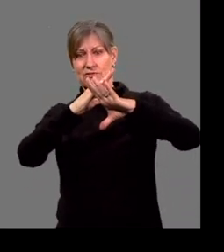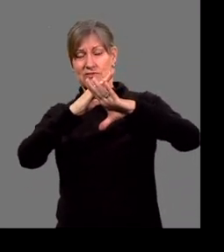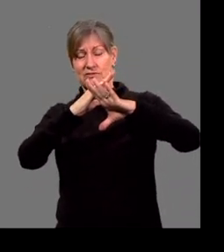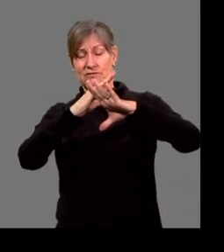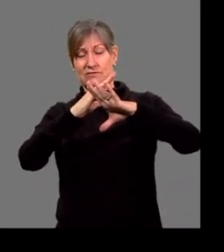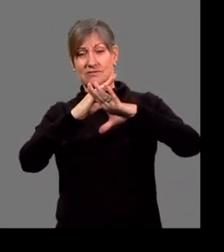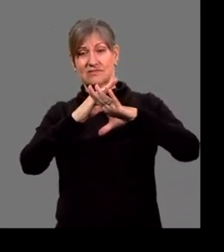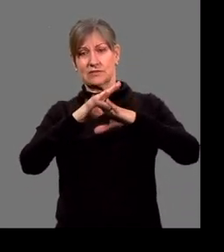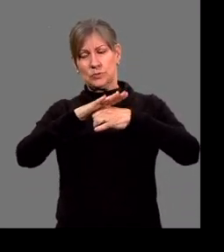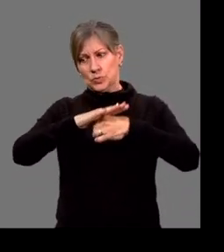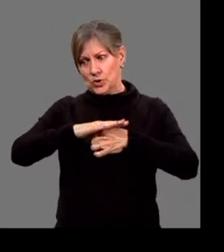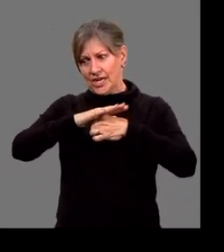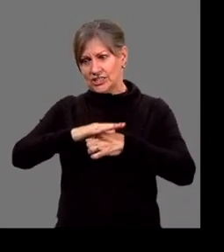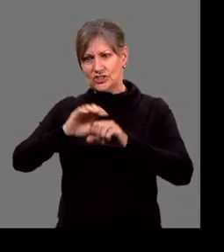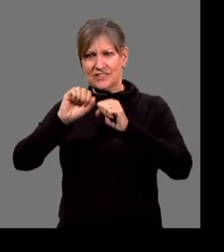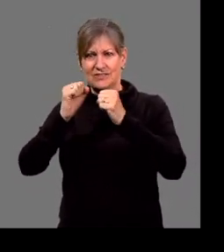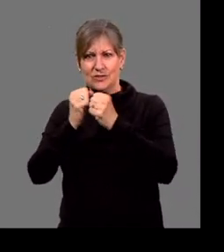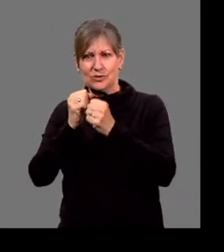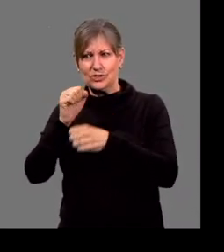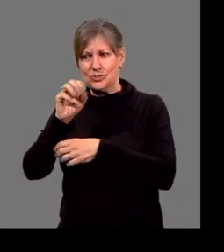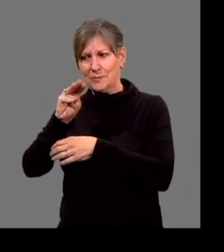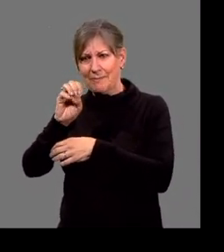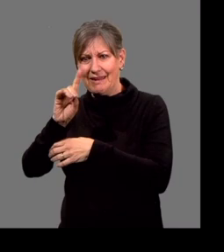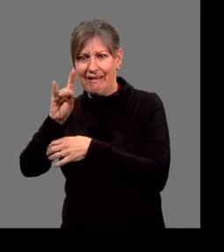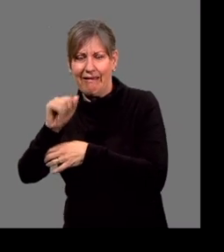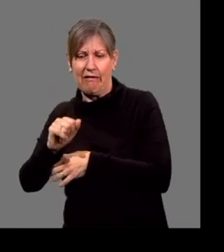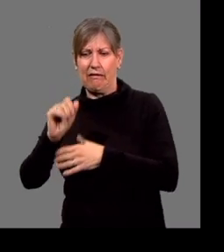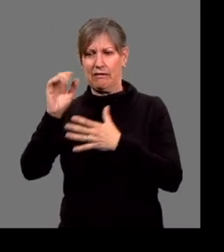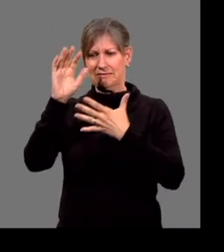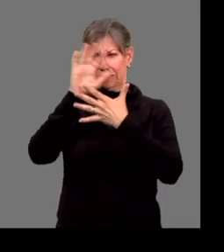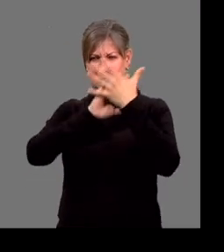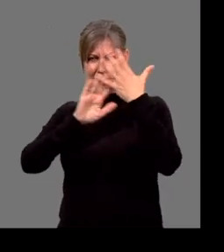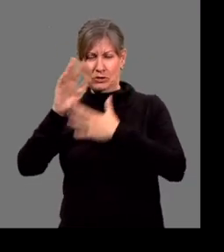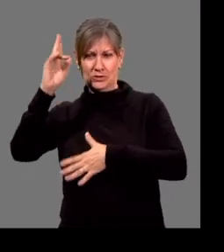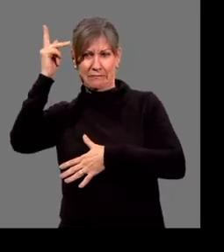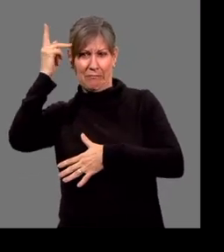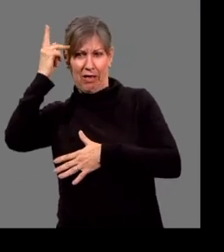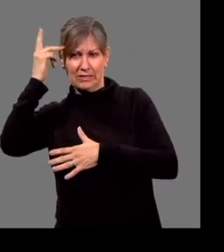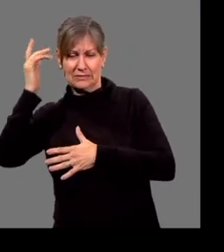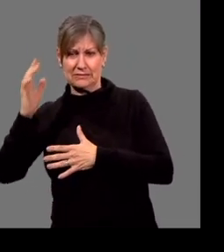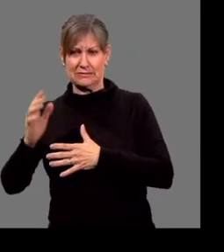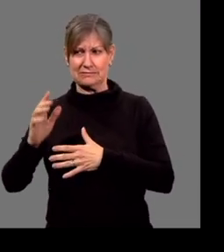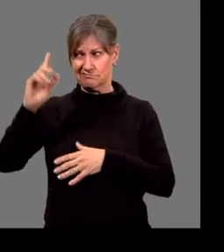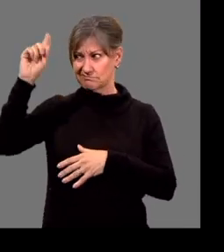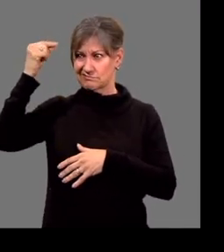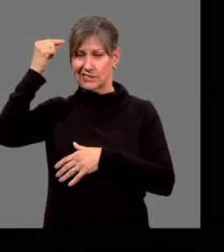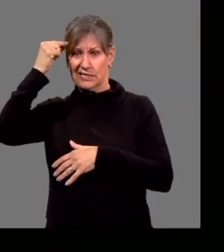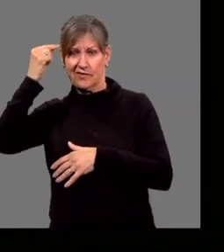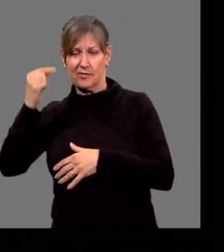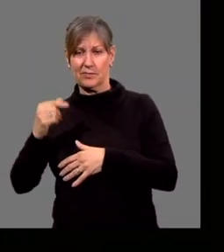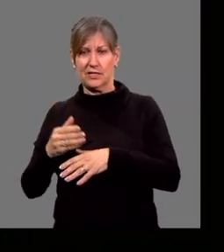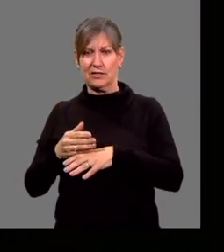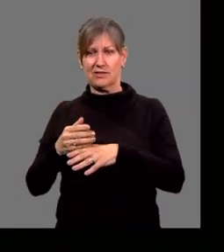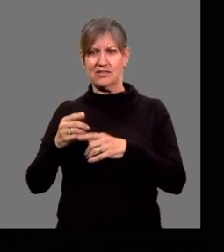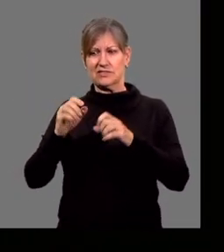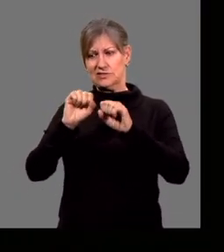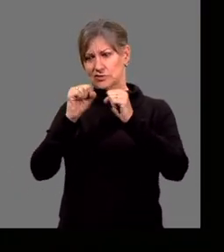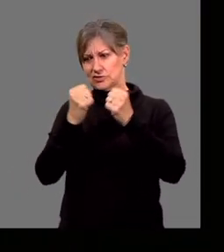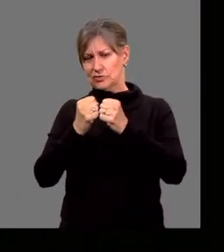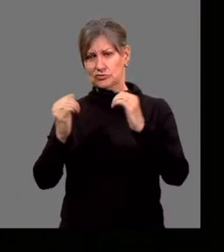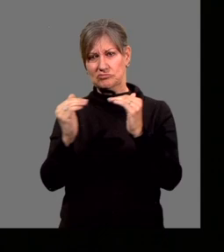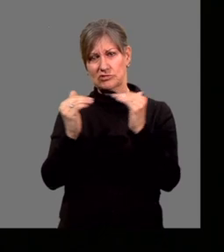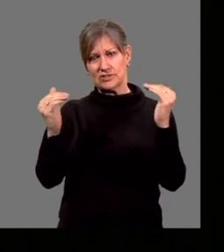obstacles along the way. The pressures of social media, the confusion of politics and our government, our growth towards